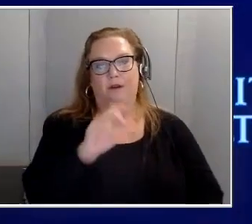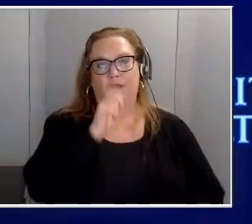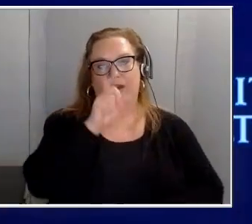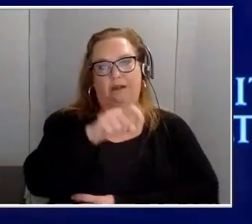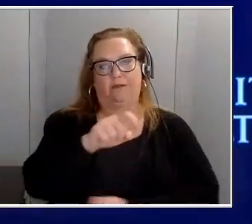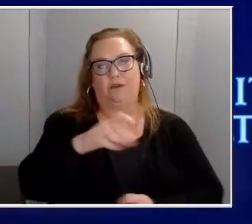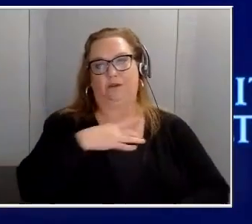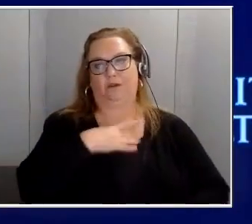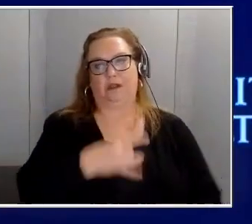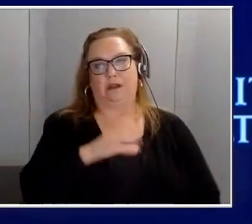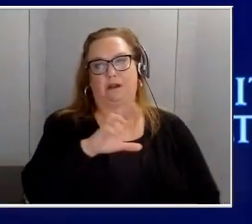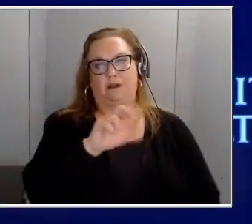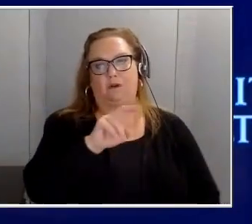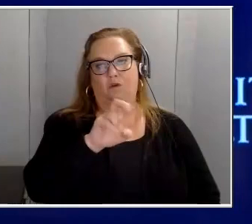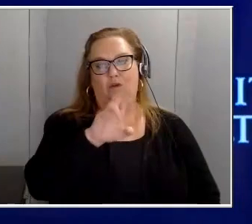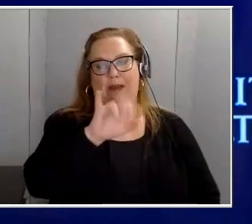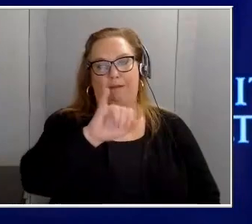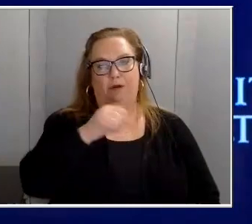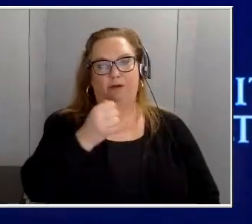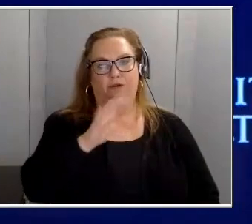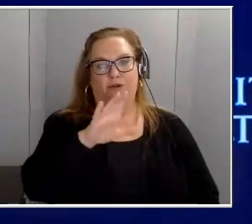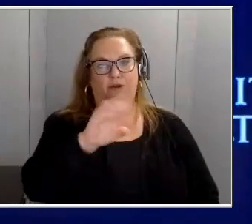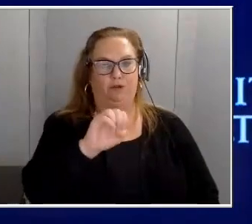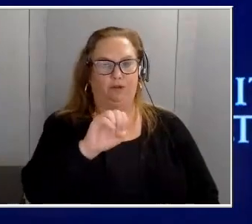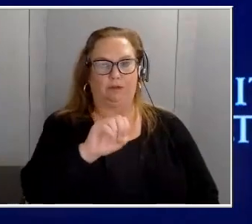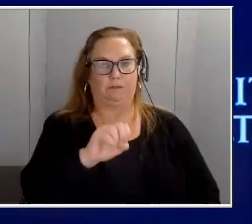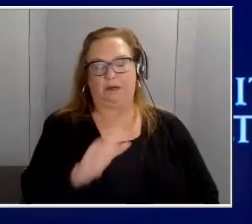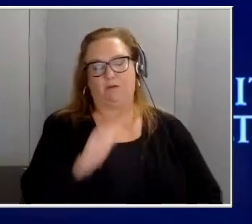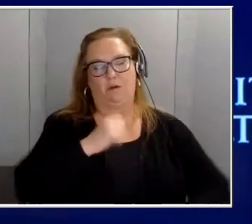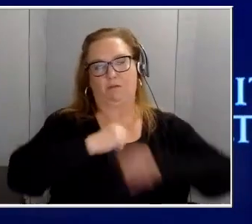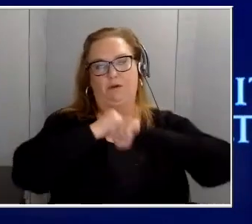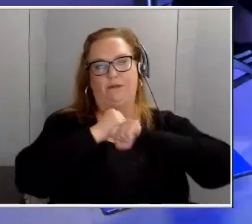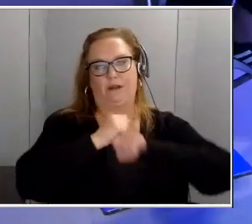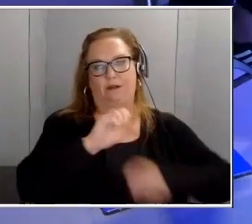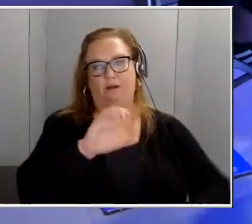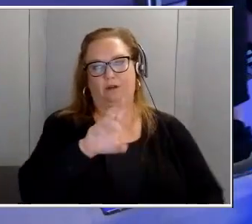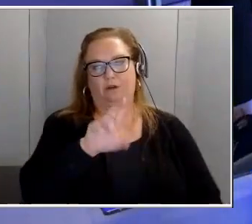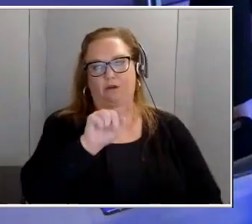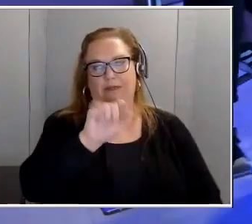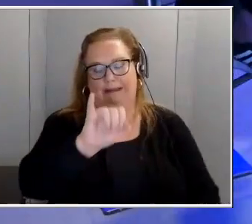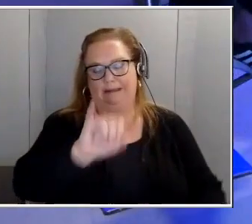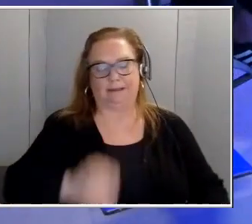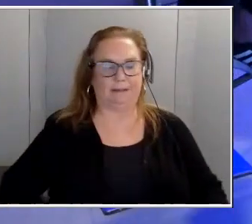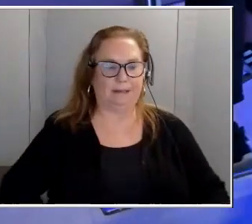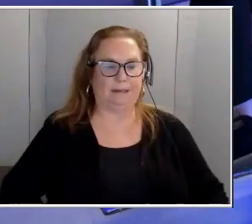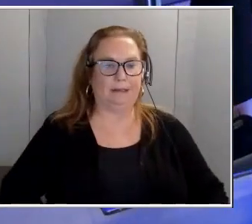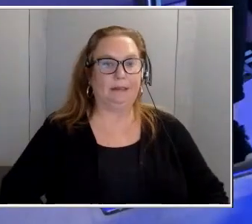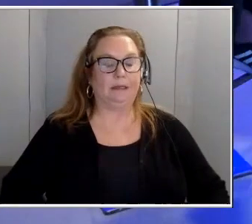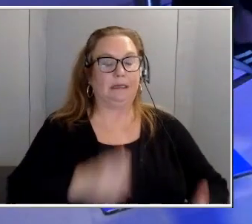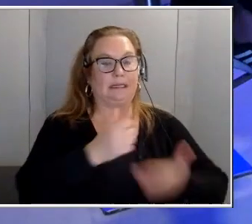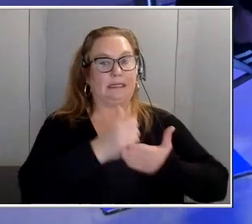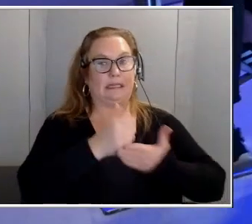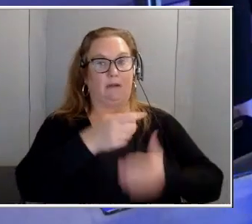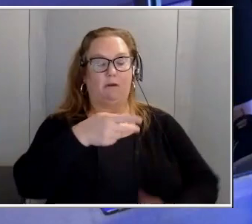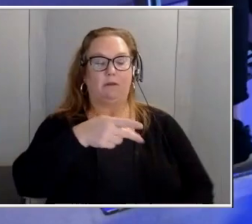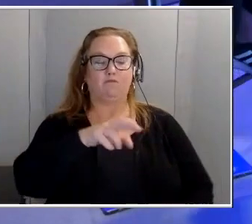cranberry juice, feel free to drink it, but it's not going to help prevent urinary tract infections. Angela wants to know, does this help with